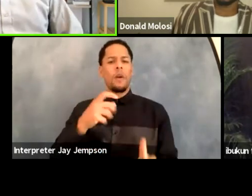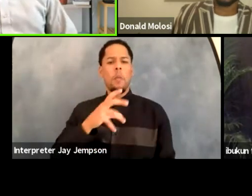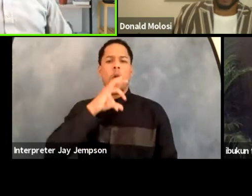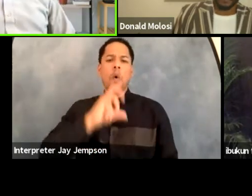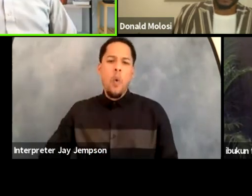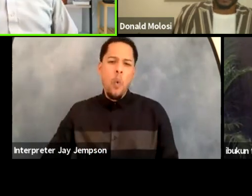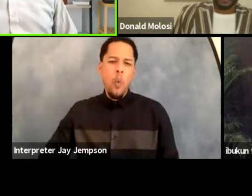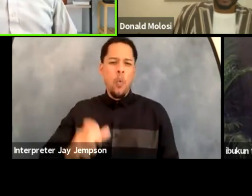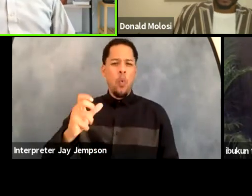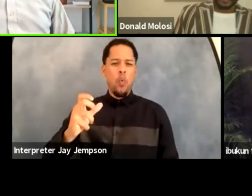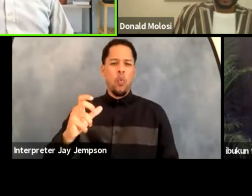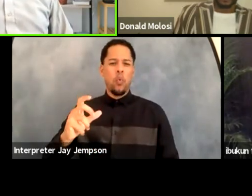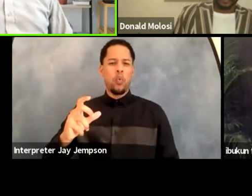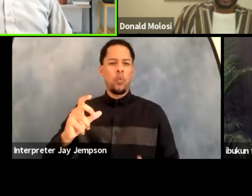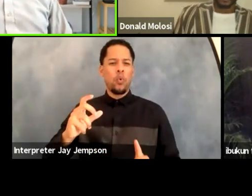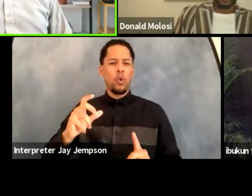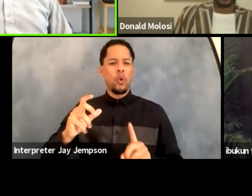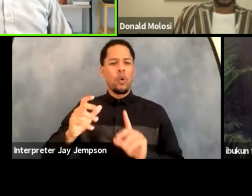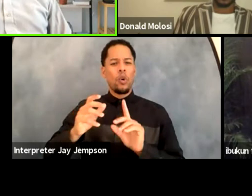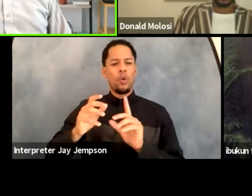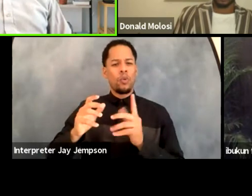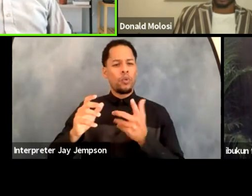Oh, amazing. Thank you, Princess.